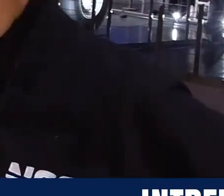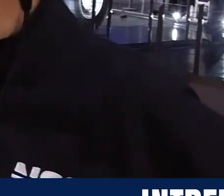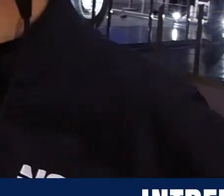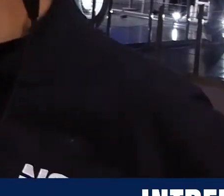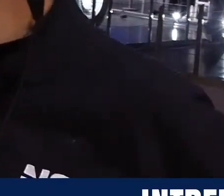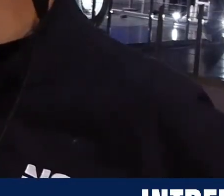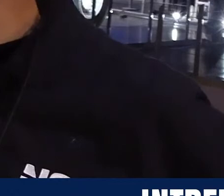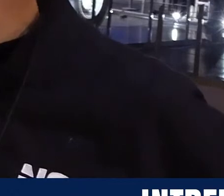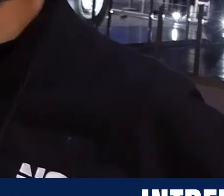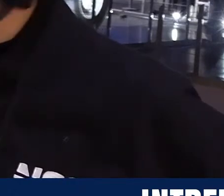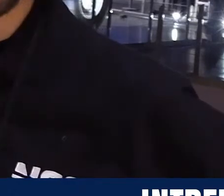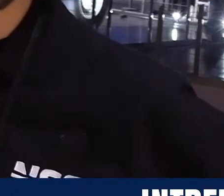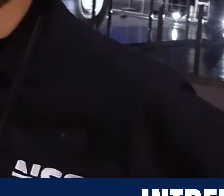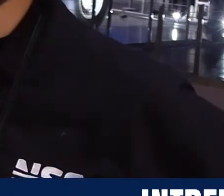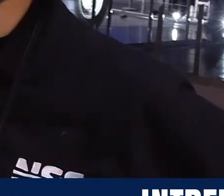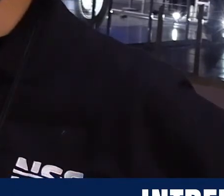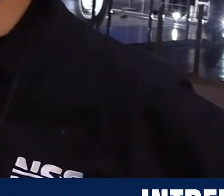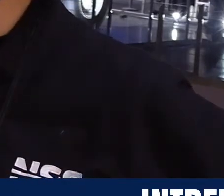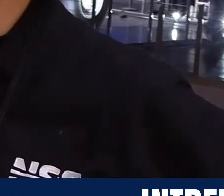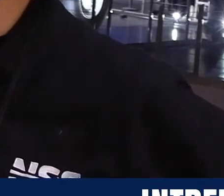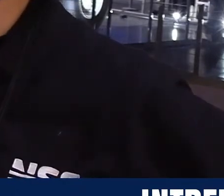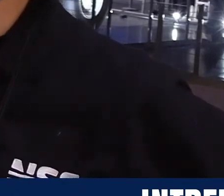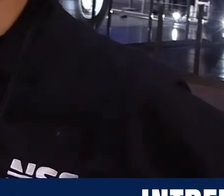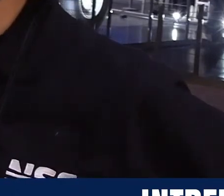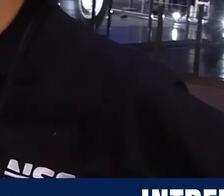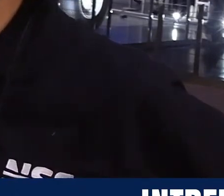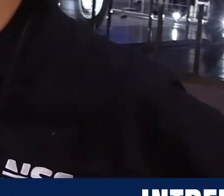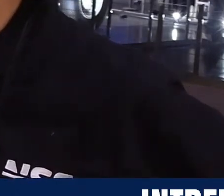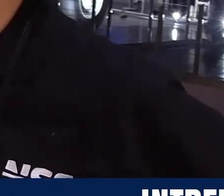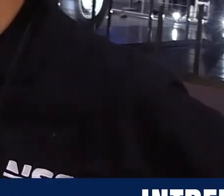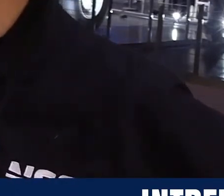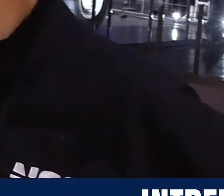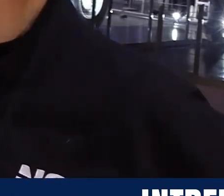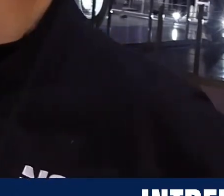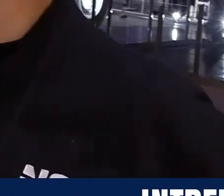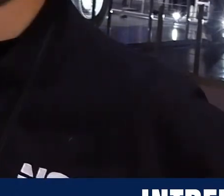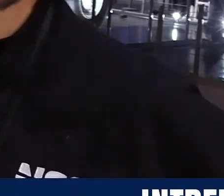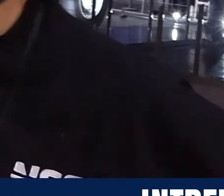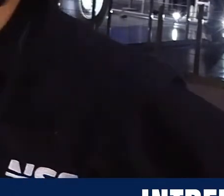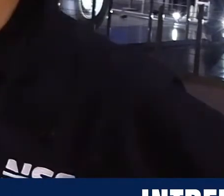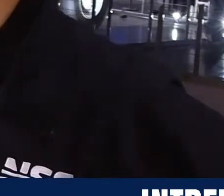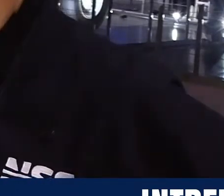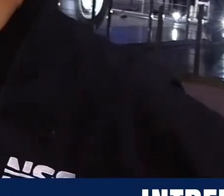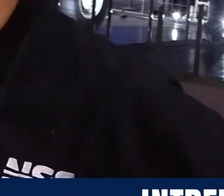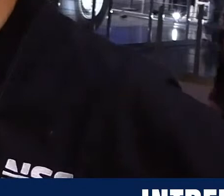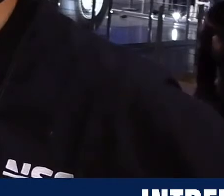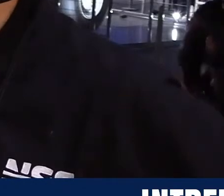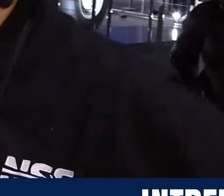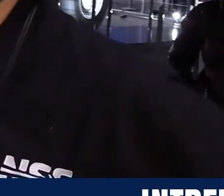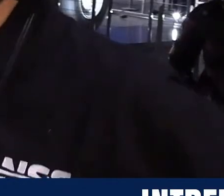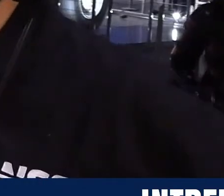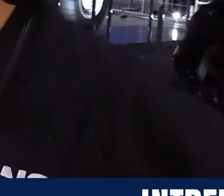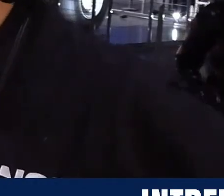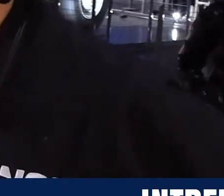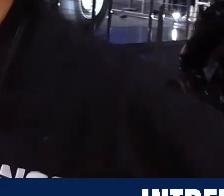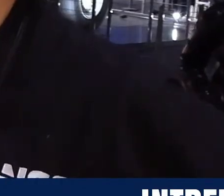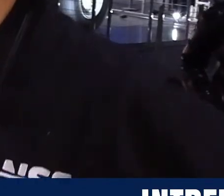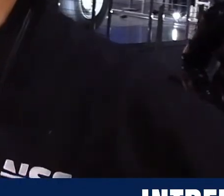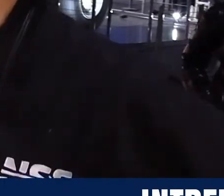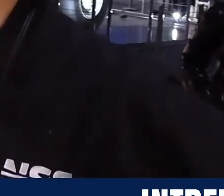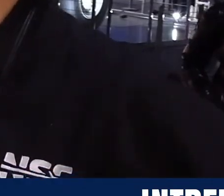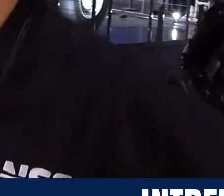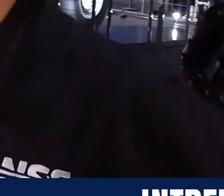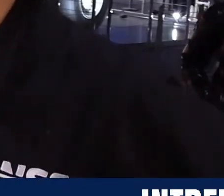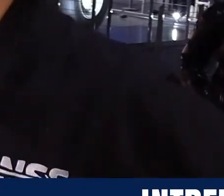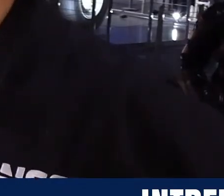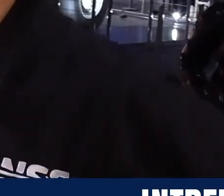Very So cool. we're going to be talking with it's not 100% confirmed yet, but we're going to be Well, tell 'em looking. then. We're going to be looking into